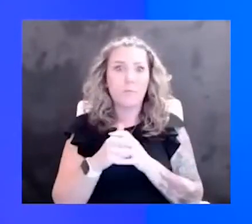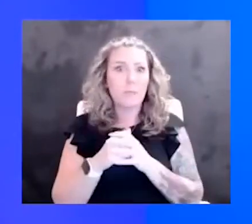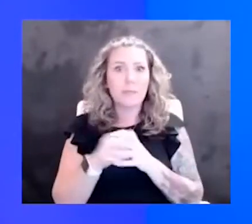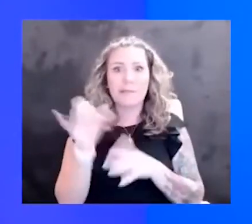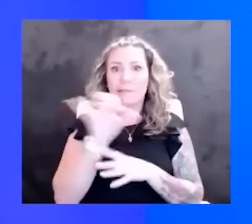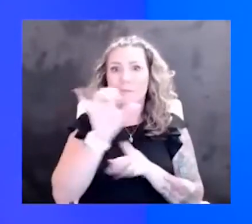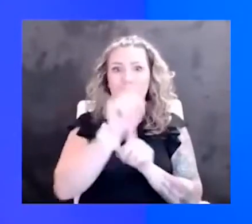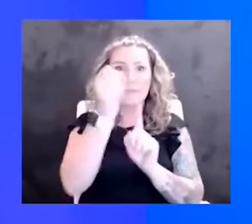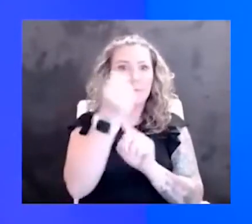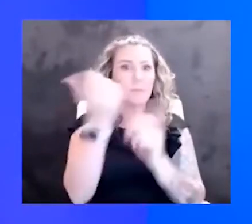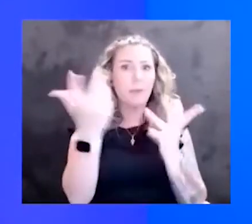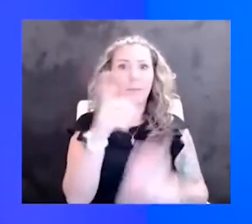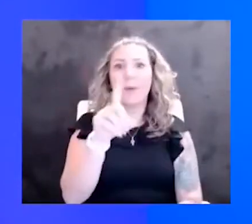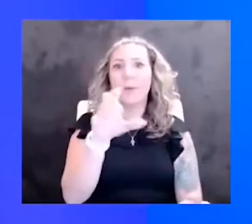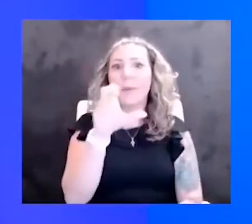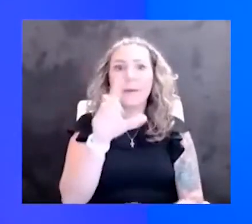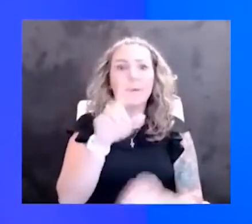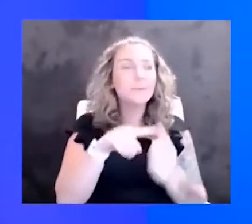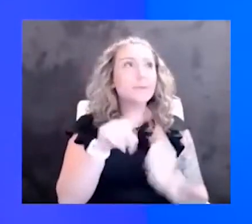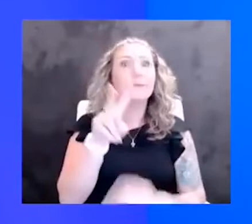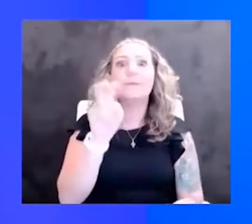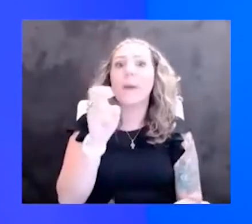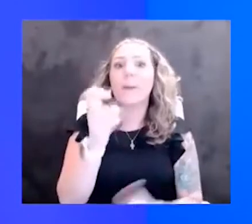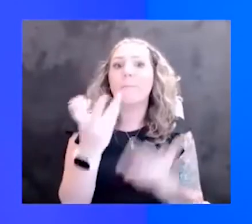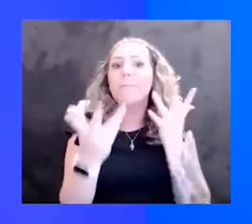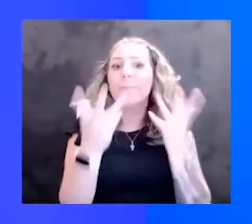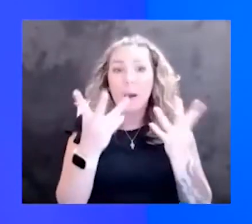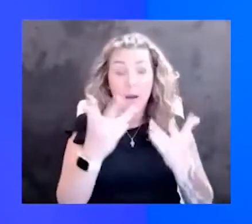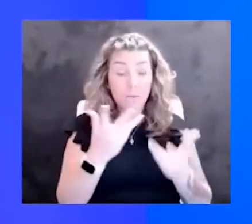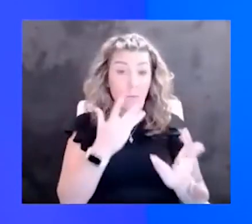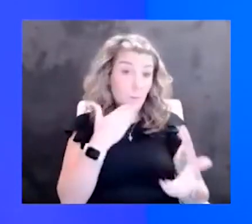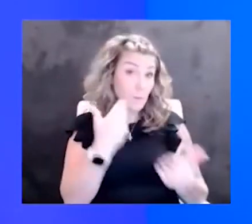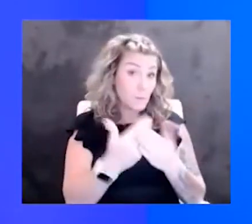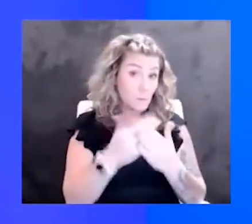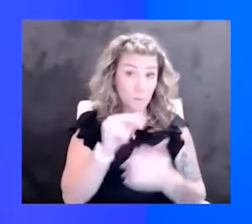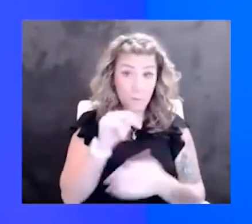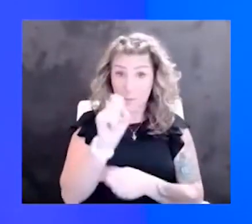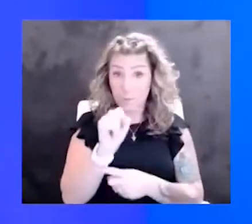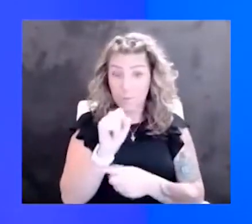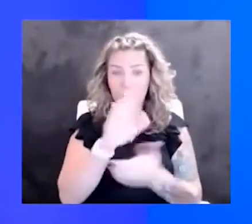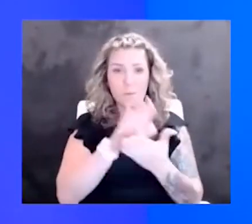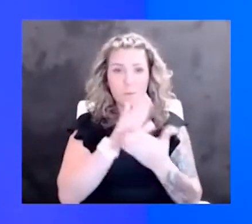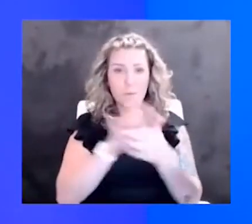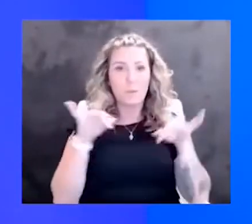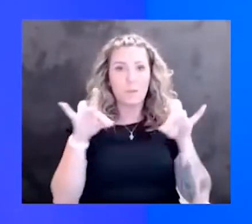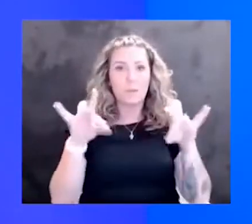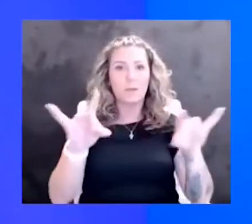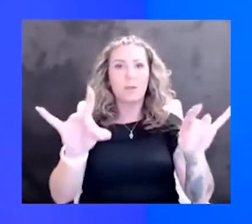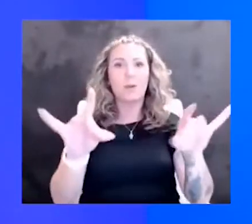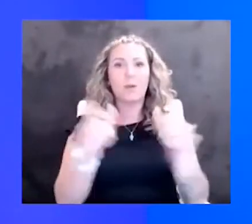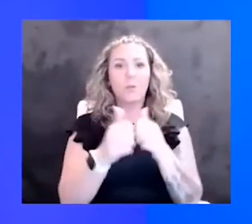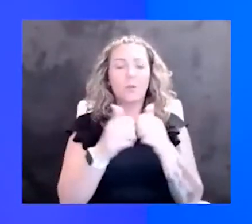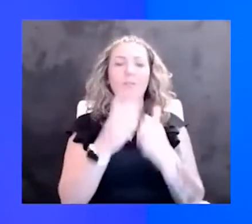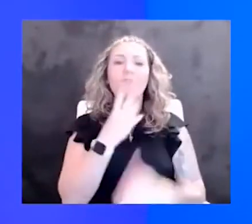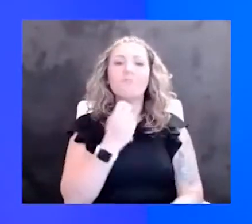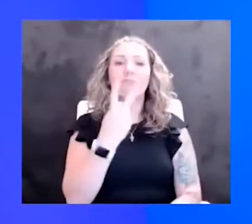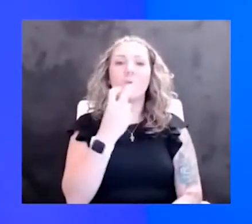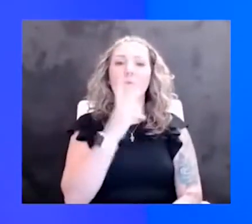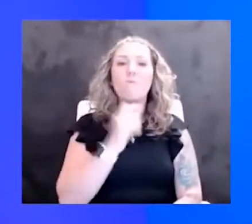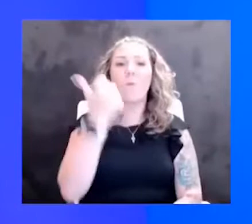do 100 to 200 maybe. Good news is schools are picking it up with 12 years and older. We've had one